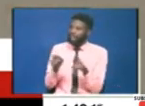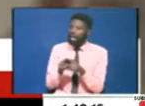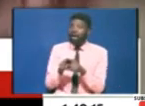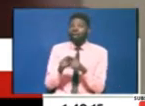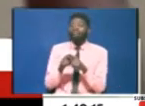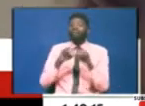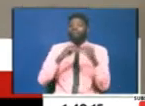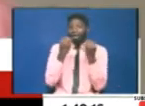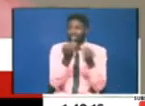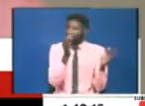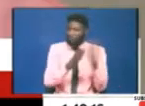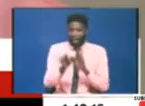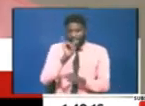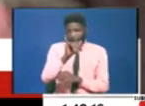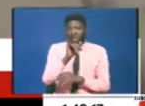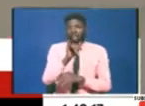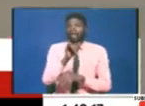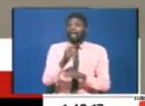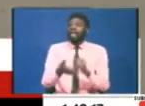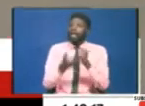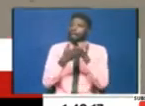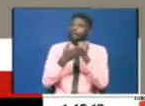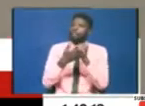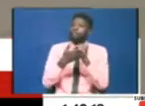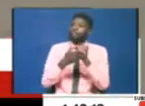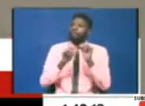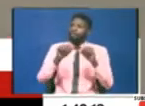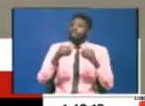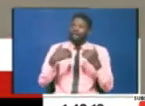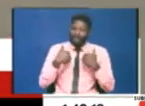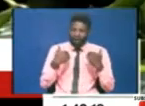led now to this so-called sale